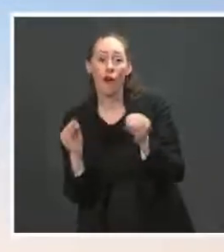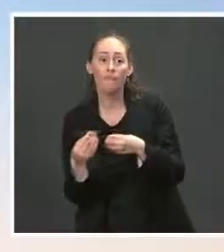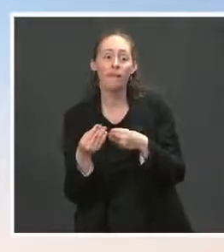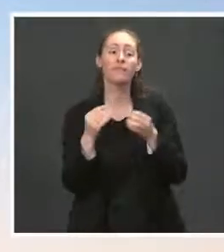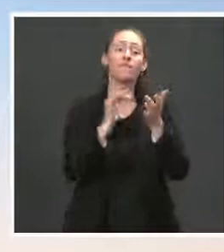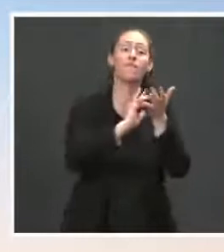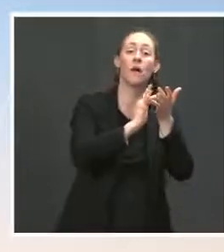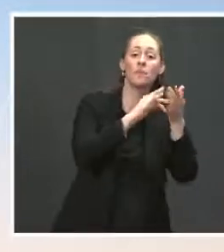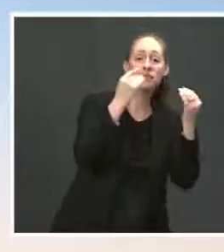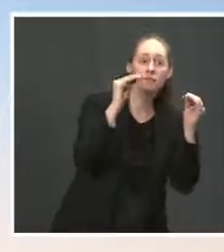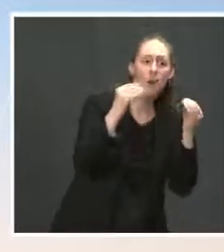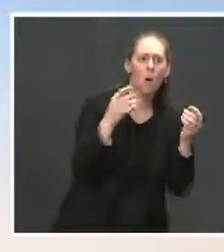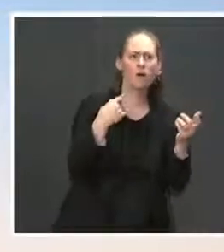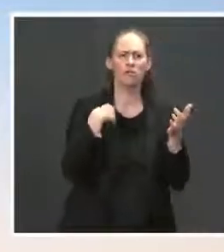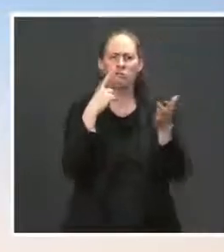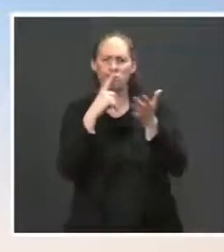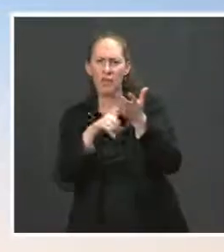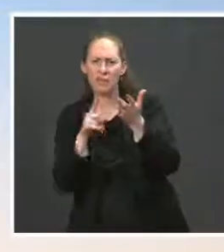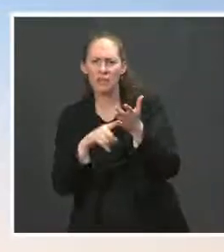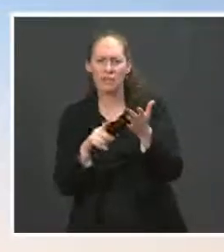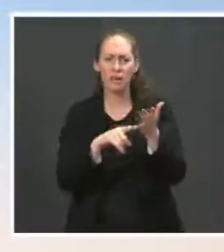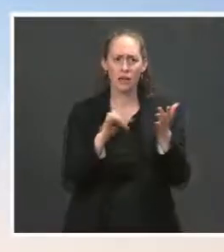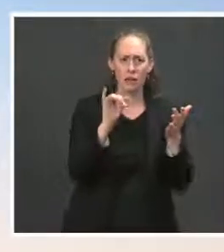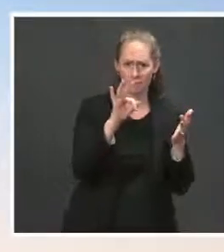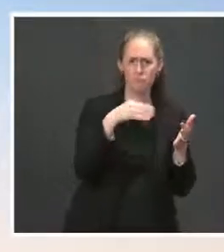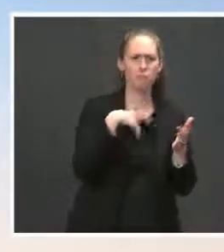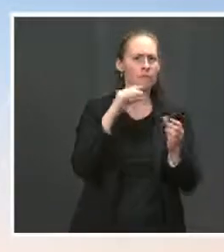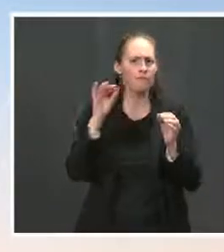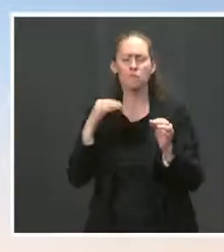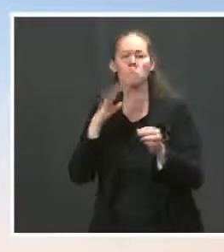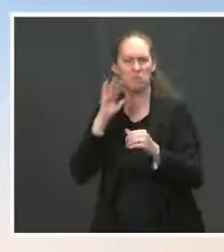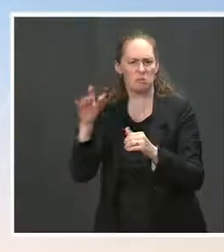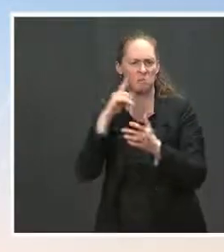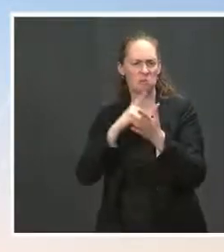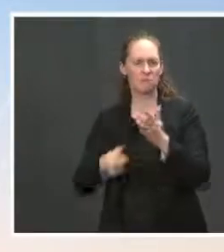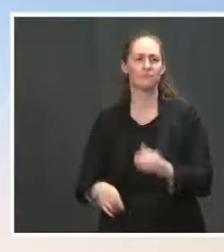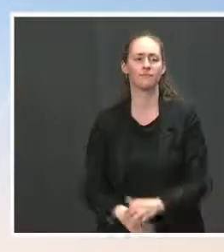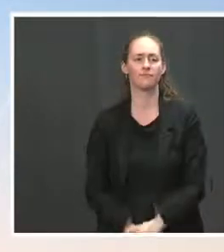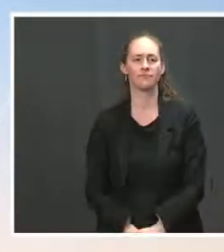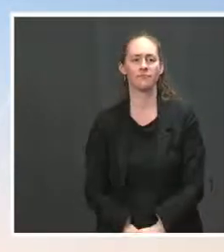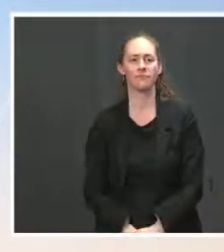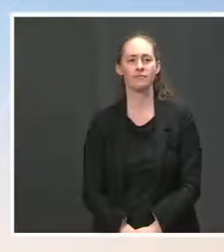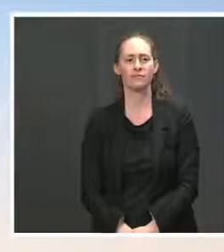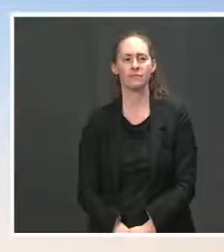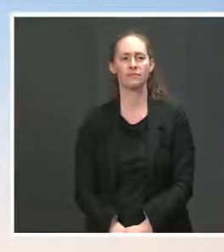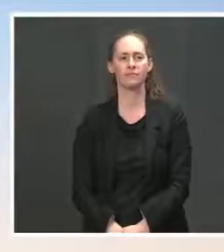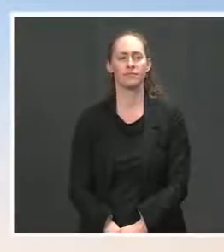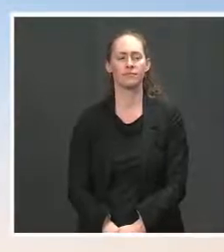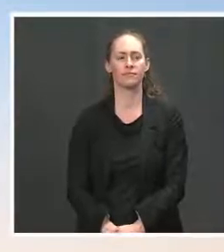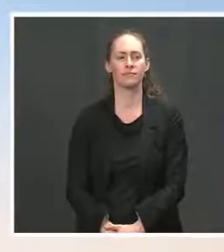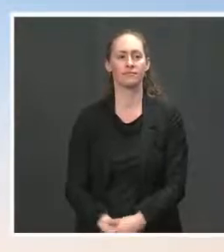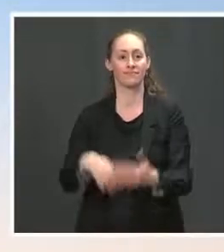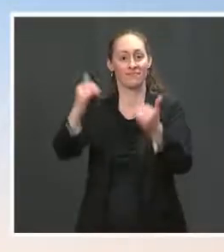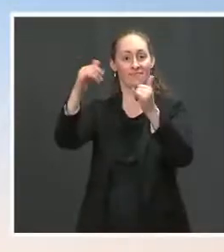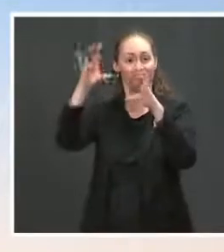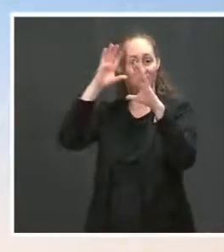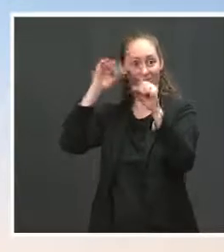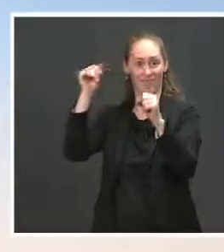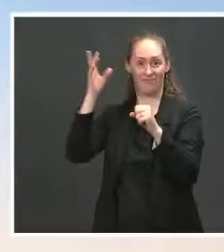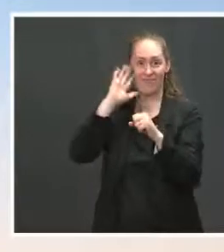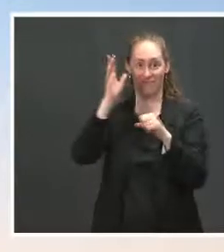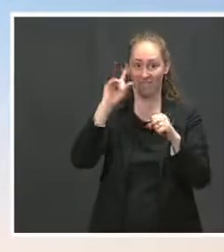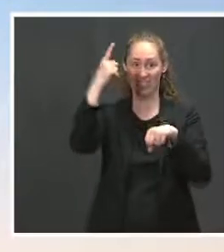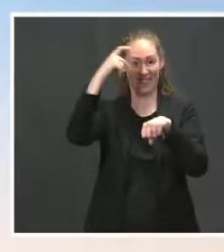But I will check with our team and see if that's a factor. Go ahead. The Thank you, Jen. With the President's first trip abroad in June, that's going to be the first time a President has actually traveled